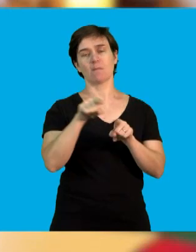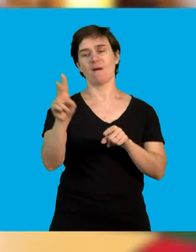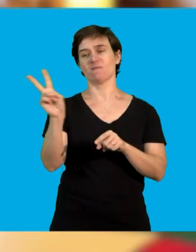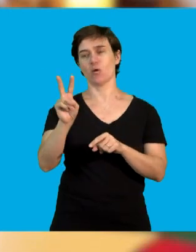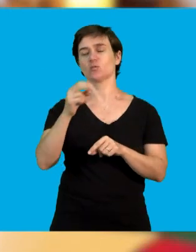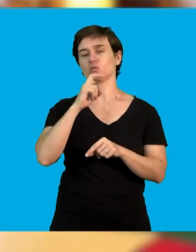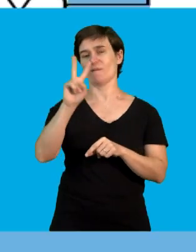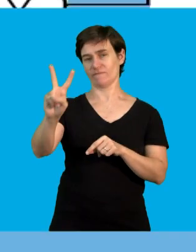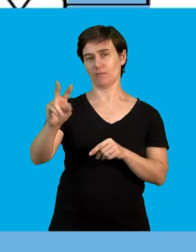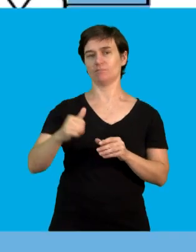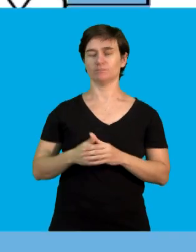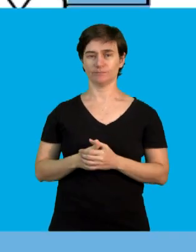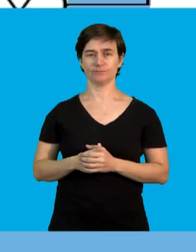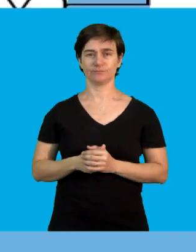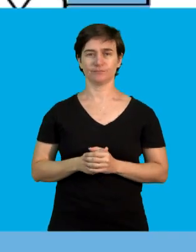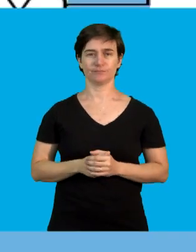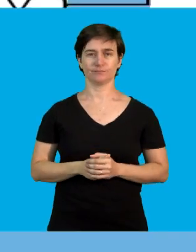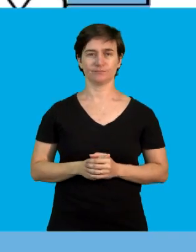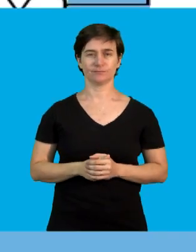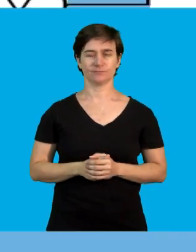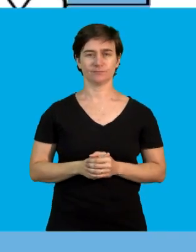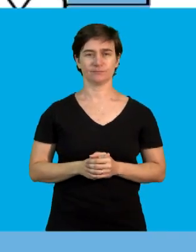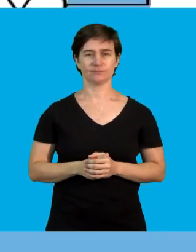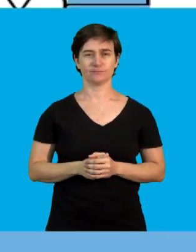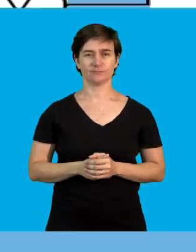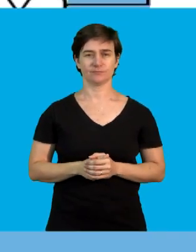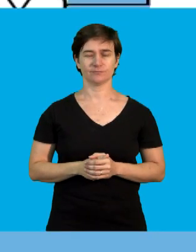voltage is measured in volts and then the unit is going to be V.